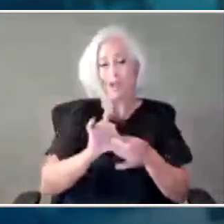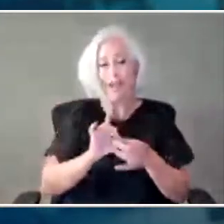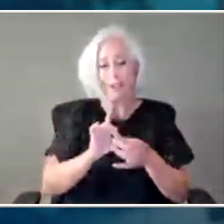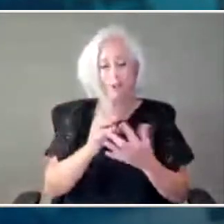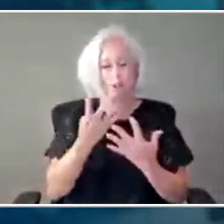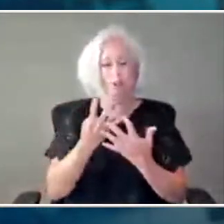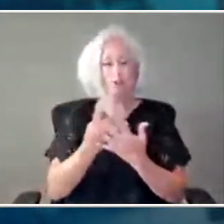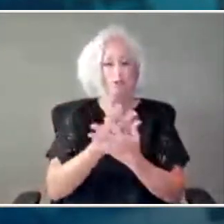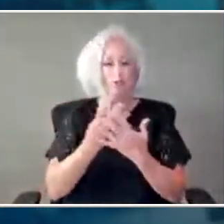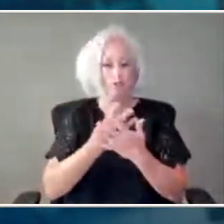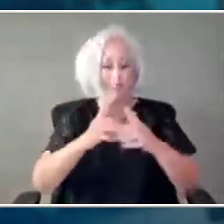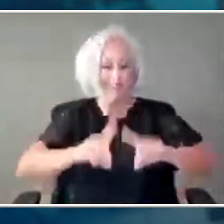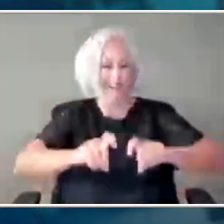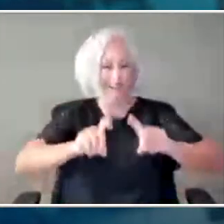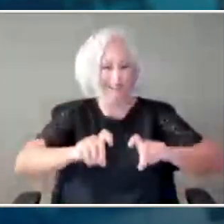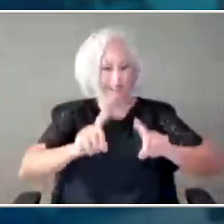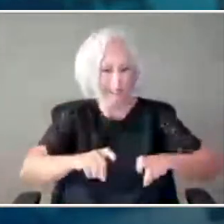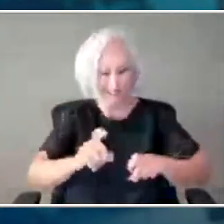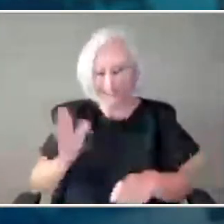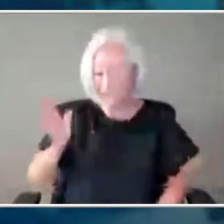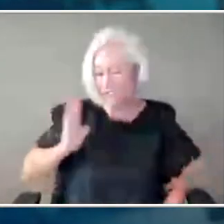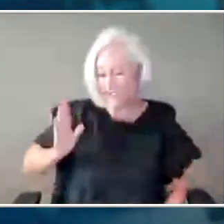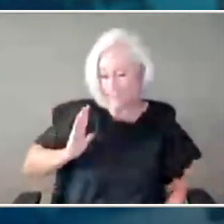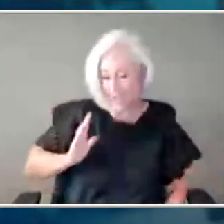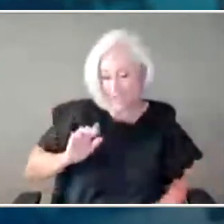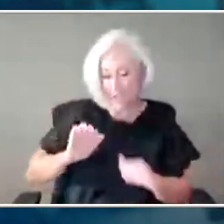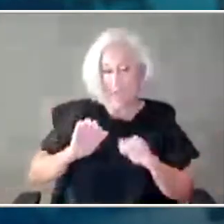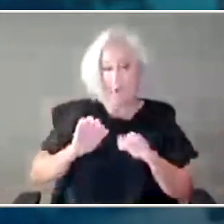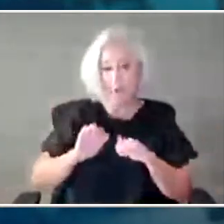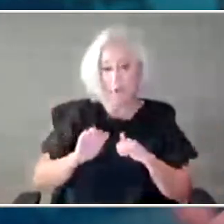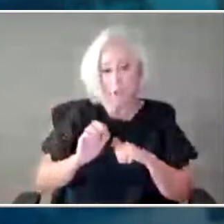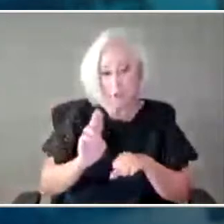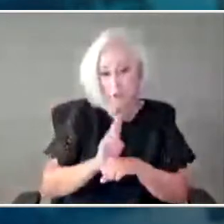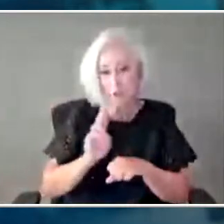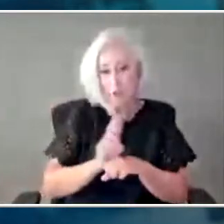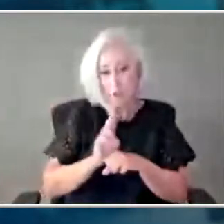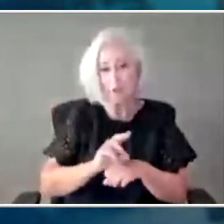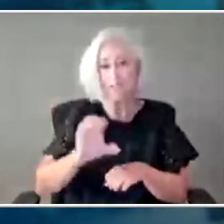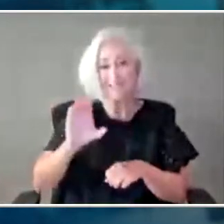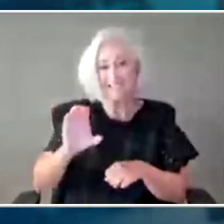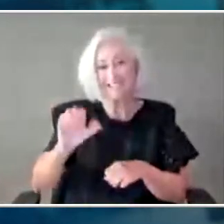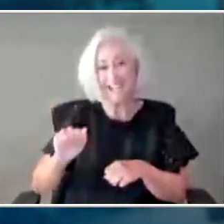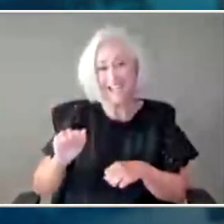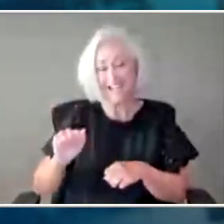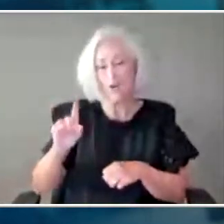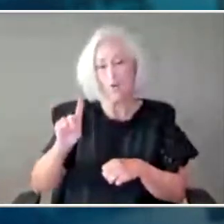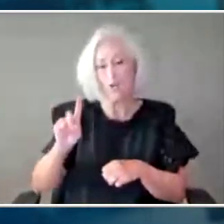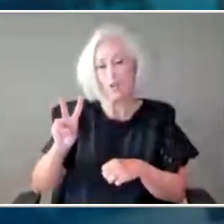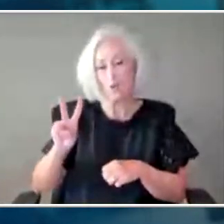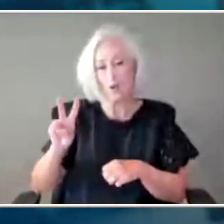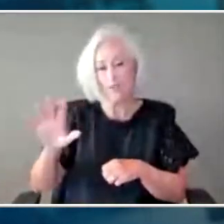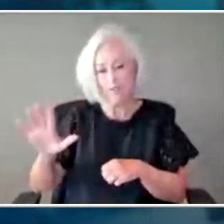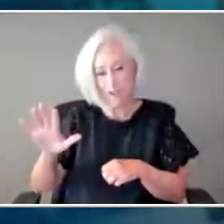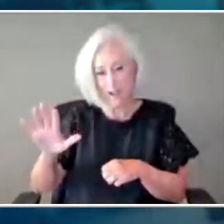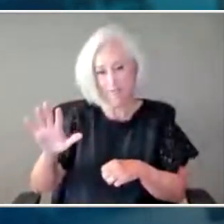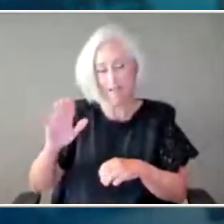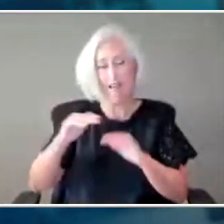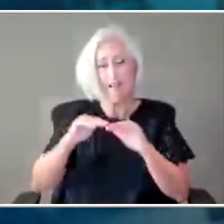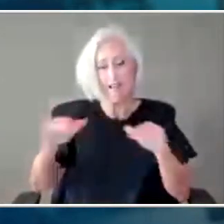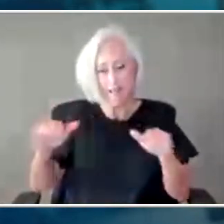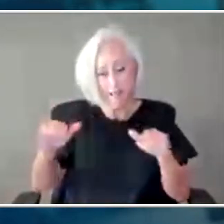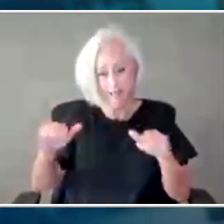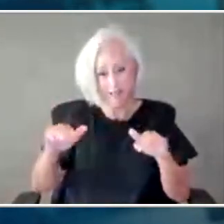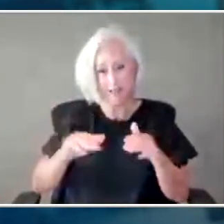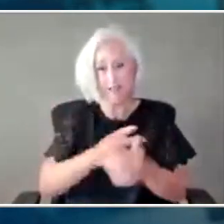historically we've tried to use like ultrasounds and CA-125 levels for patients who are at very high risk, so patients who have things like BRCA